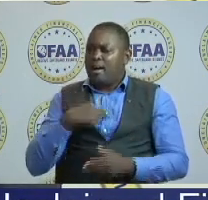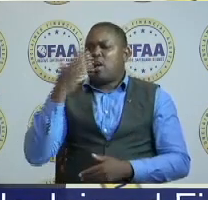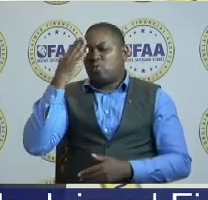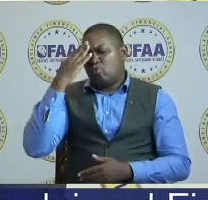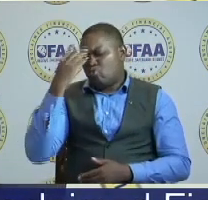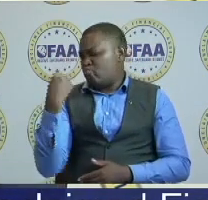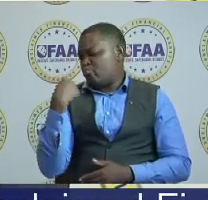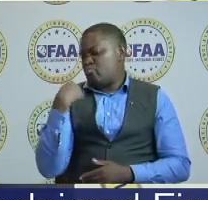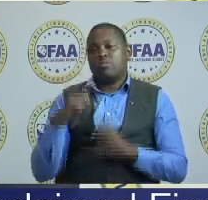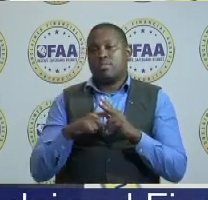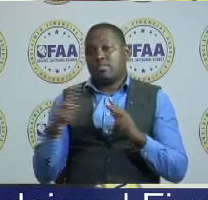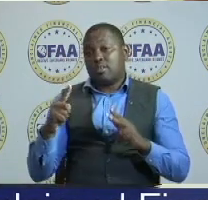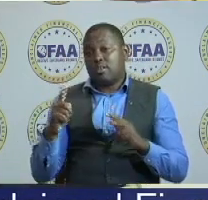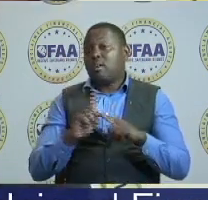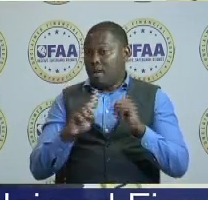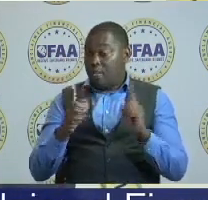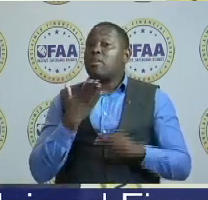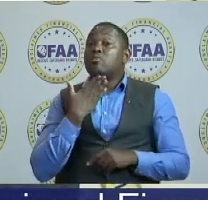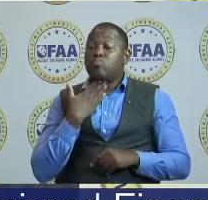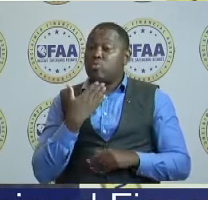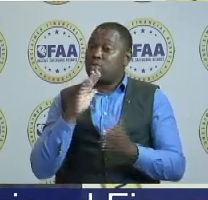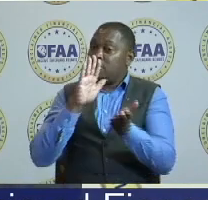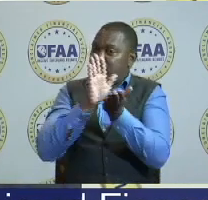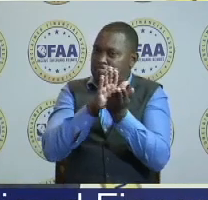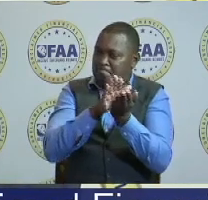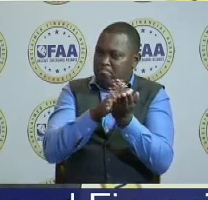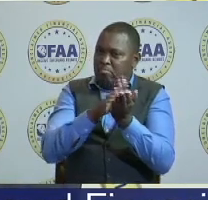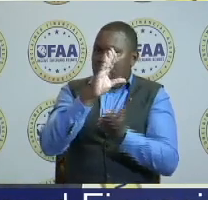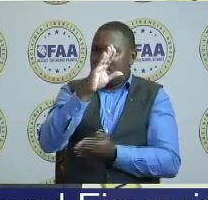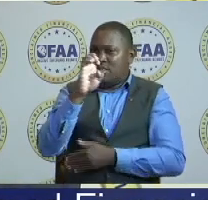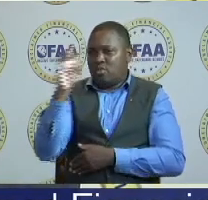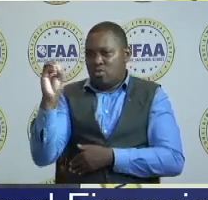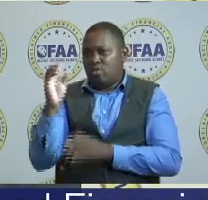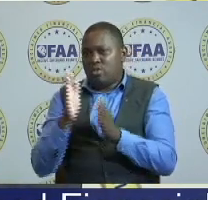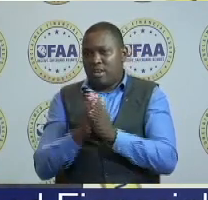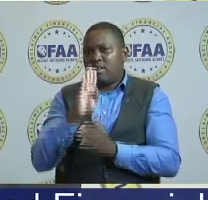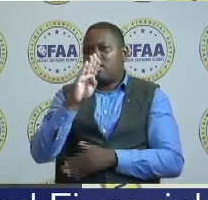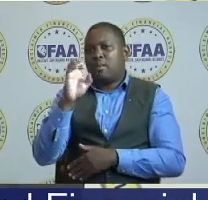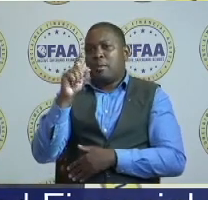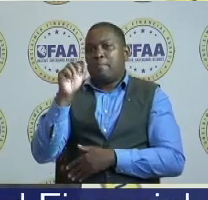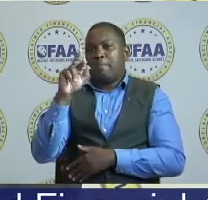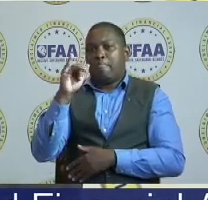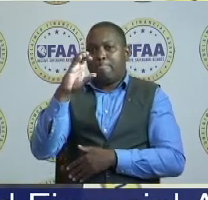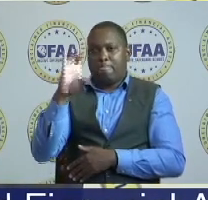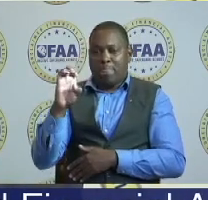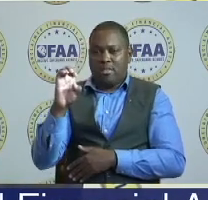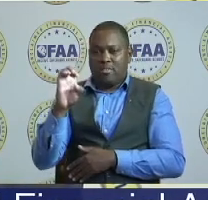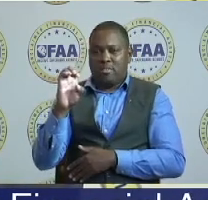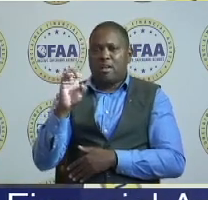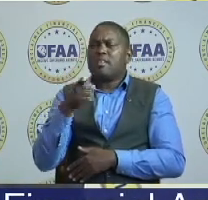started, but I want to commend management, the CEO and Beatrice, in tripling the reunification